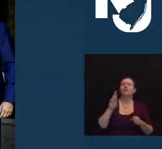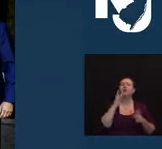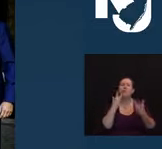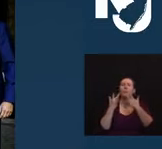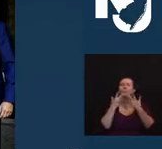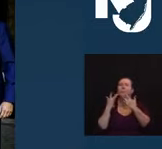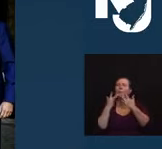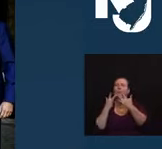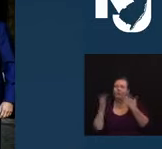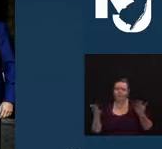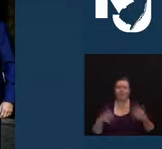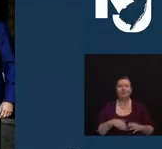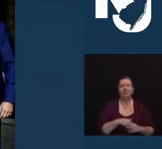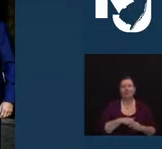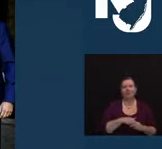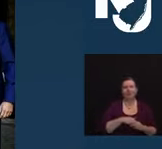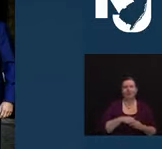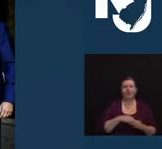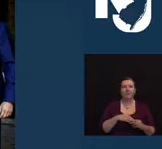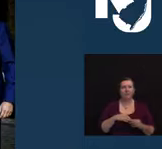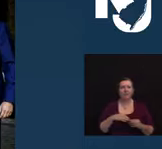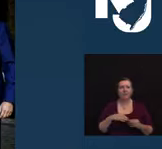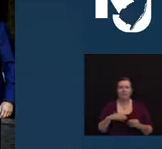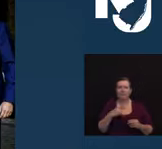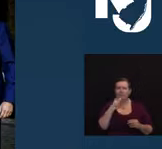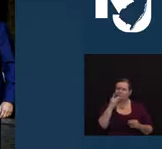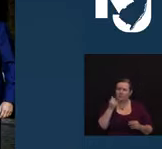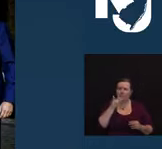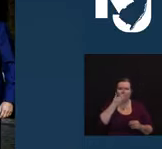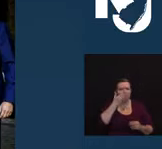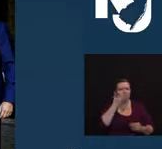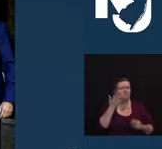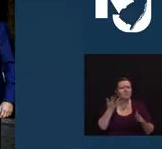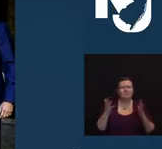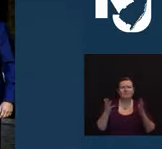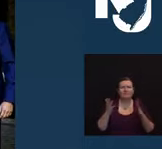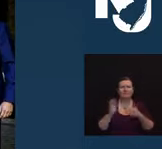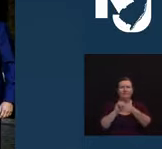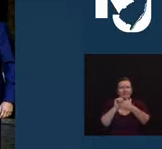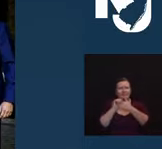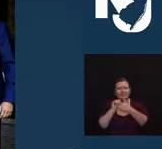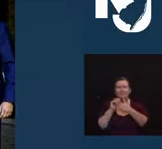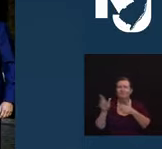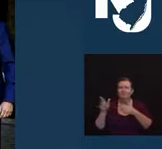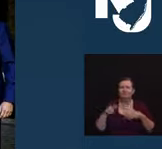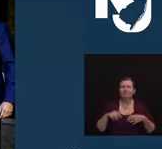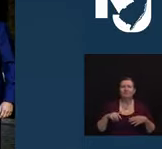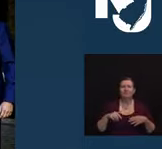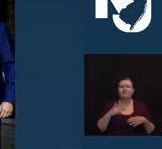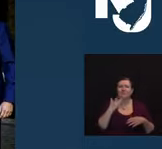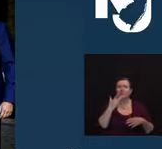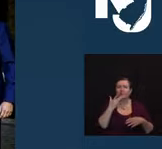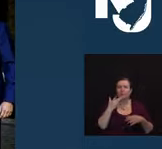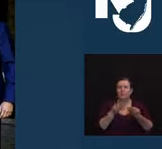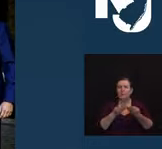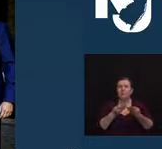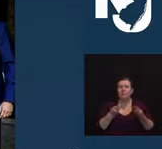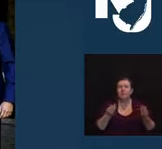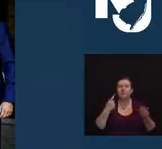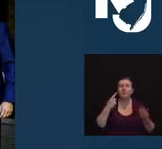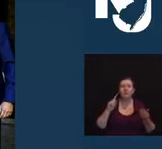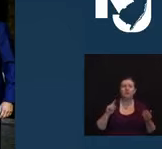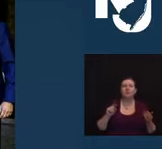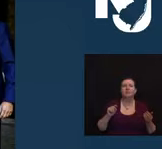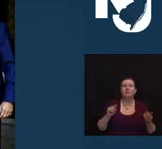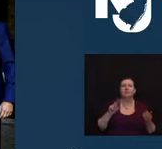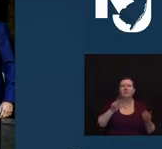smell creators. He led Flavor Materials for 36 years and put his heart and soul and taste